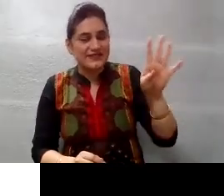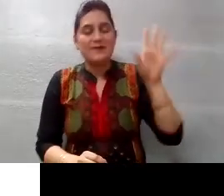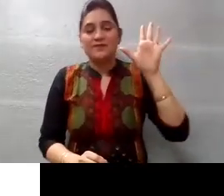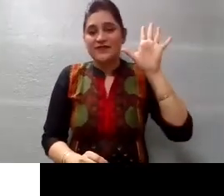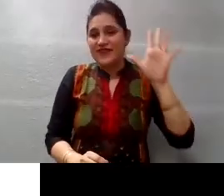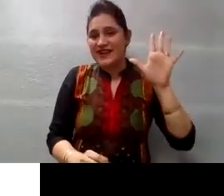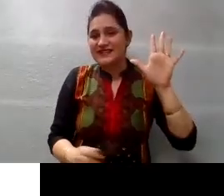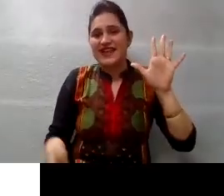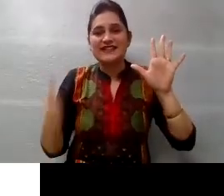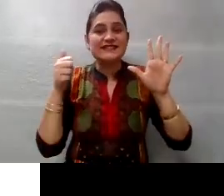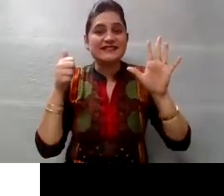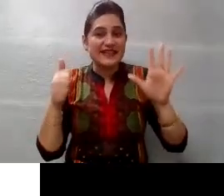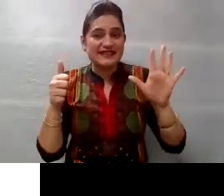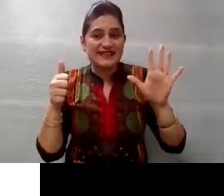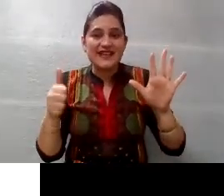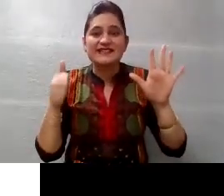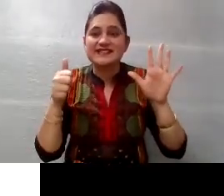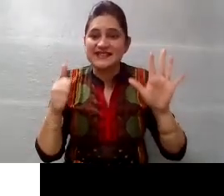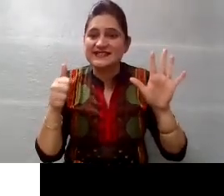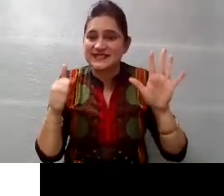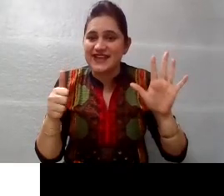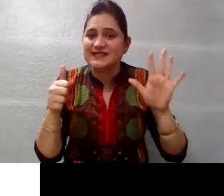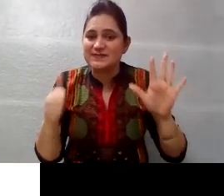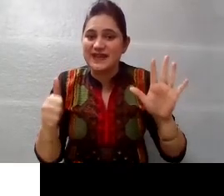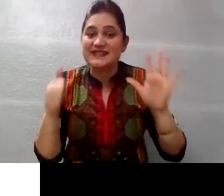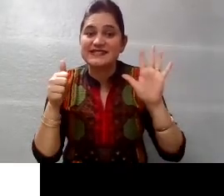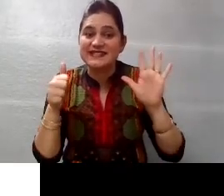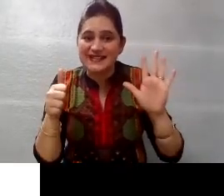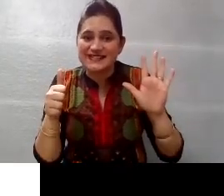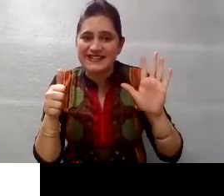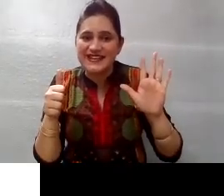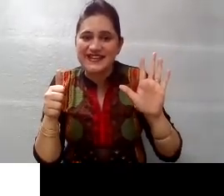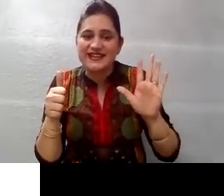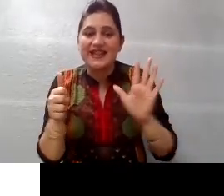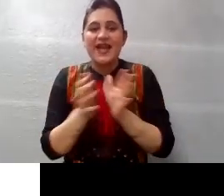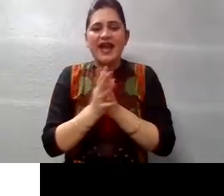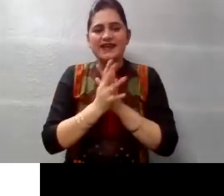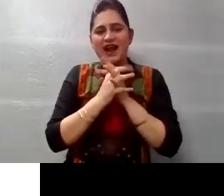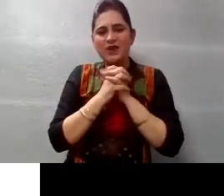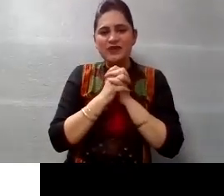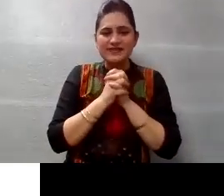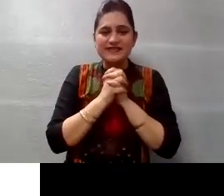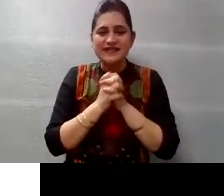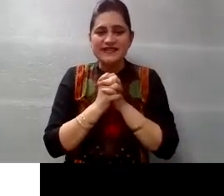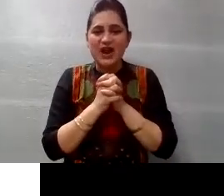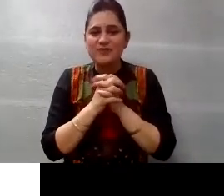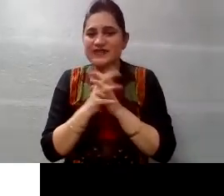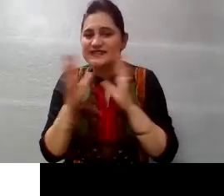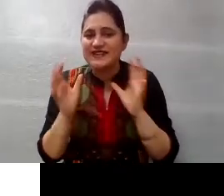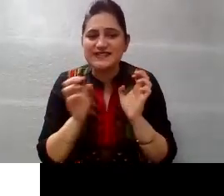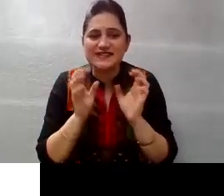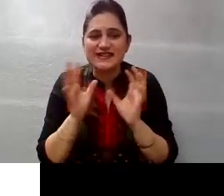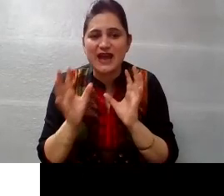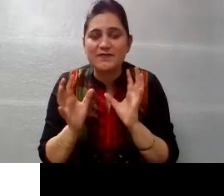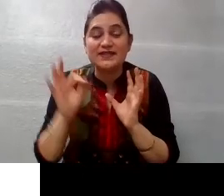four tens, five tens, six tens. Six tens makes 60. And now let's see how